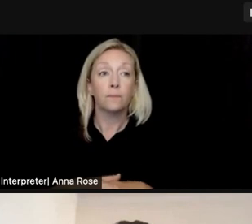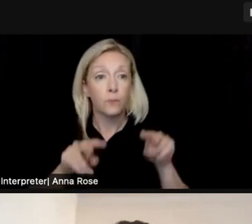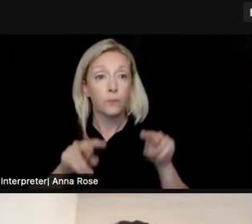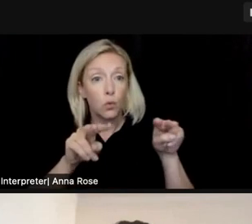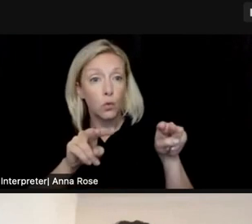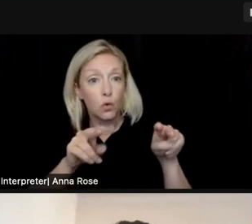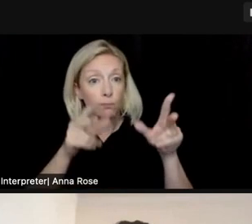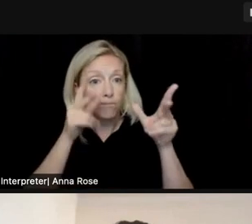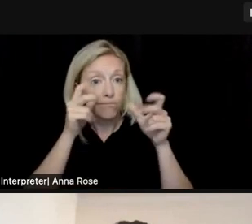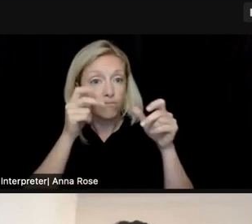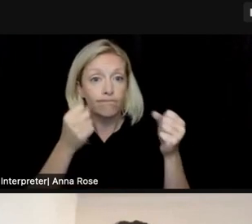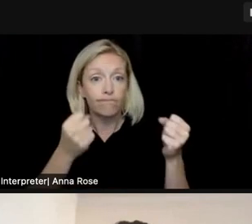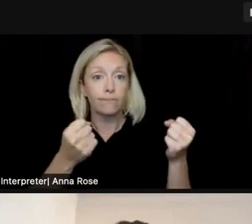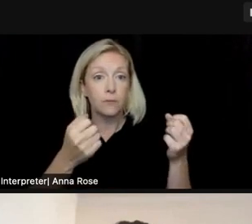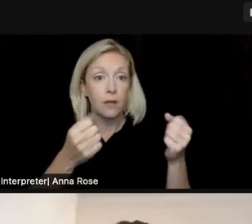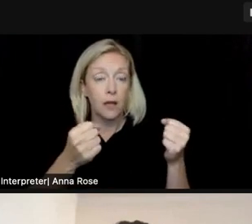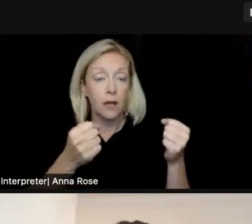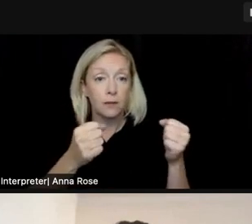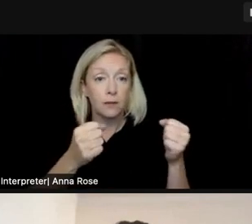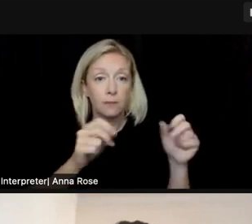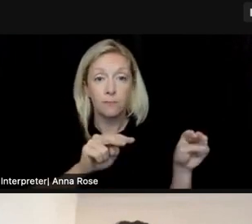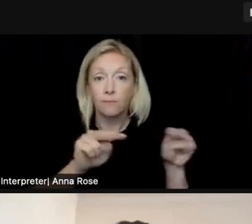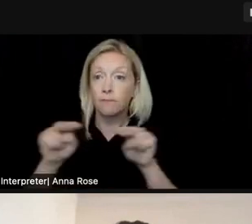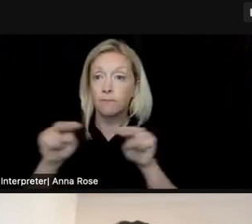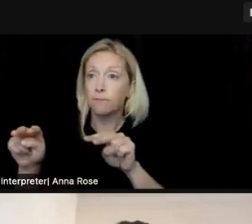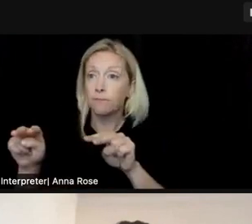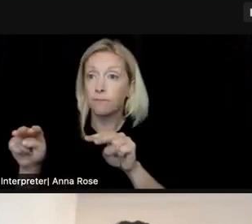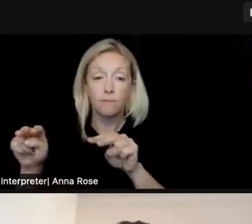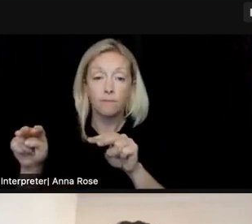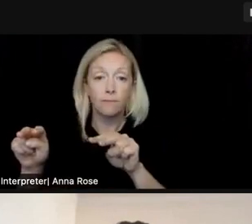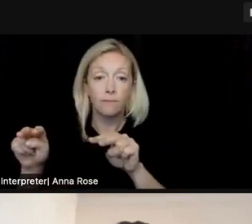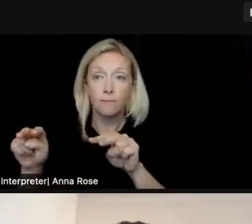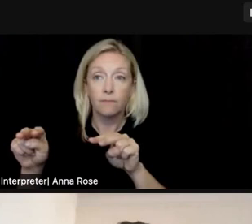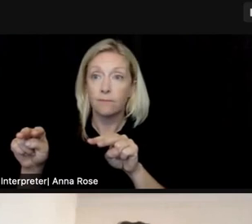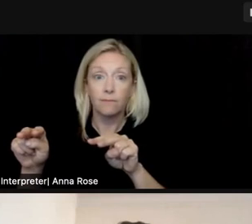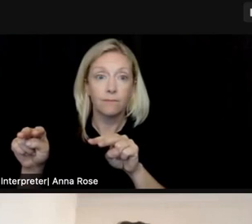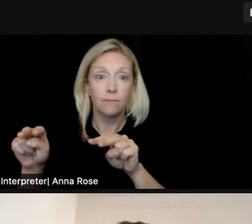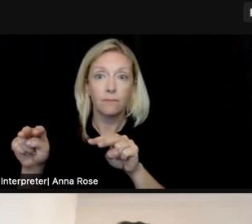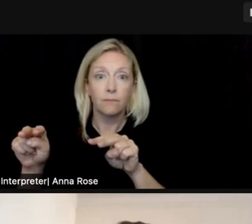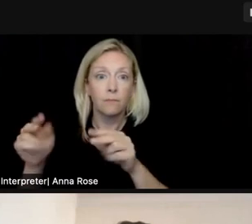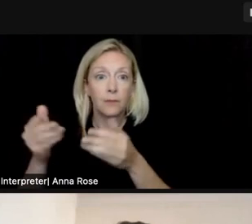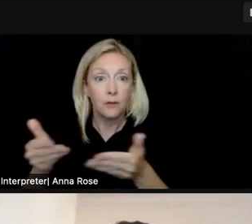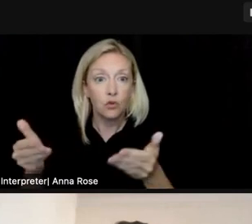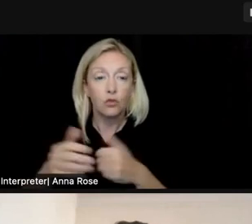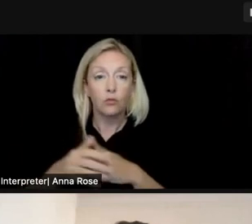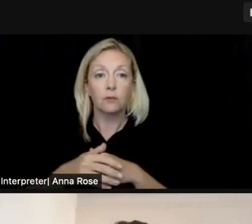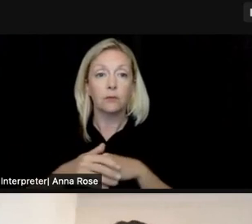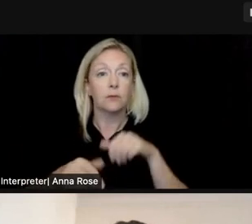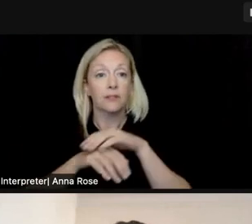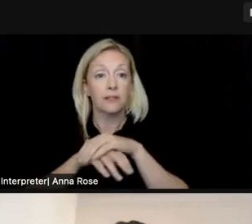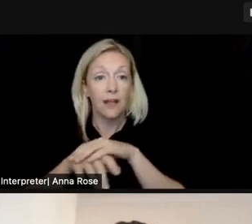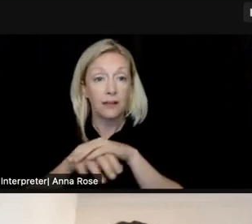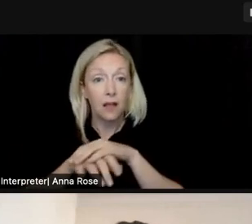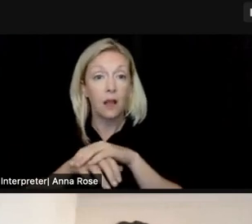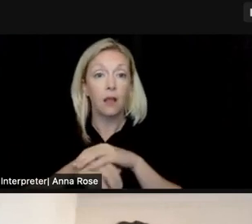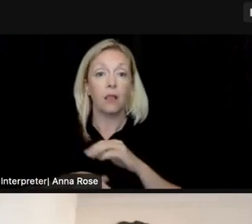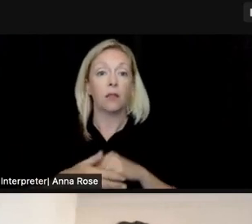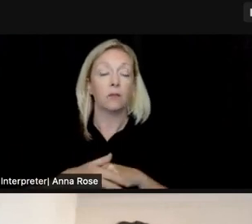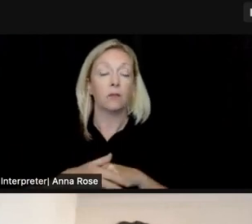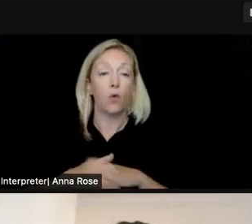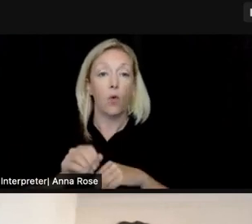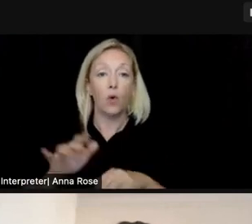Language and look at information that's being presented to them at the same time, receiving tactile ASL or touching and